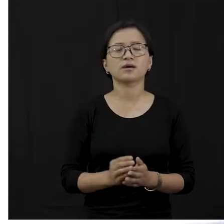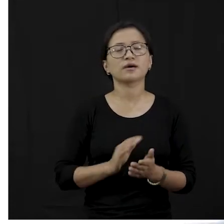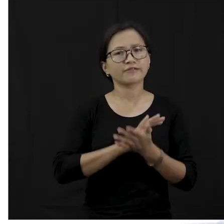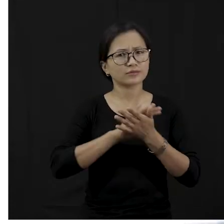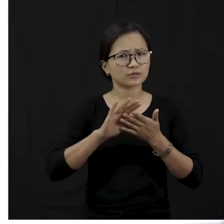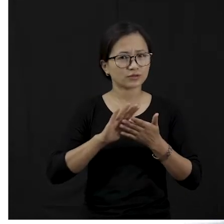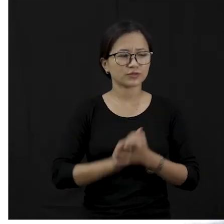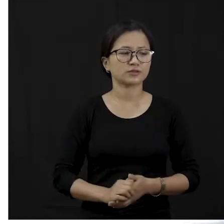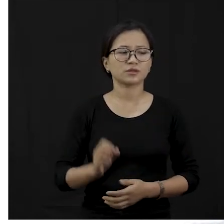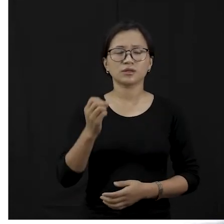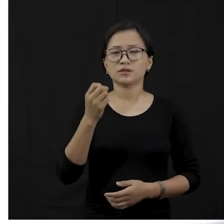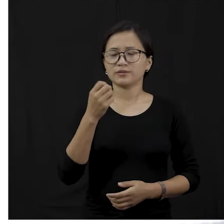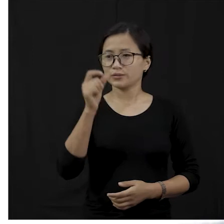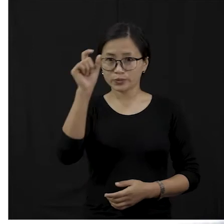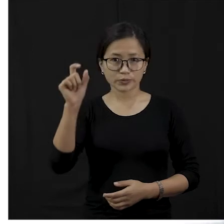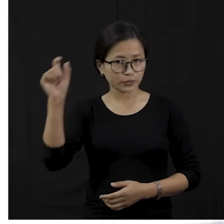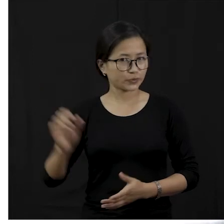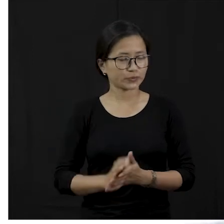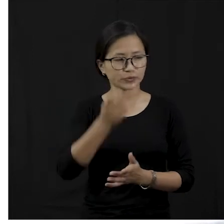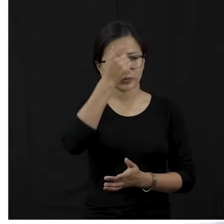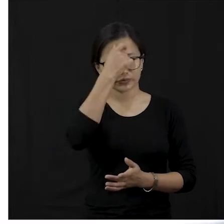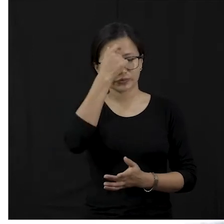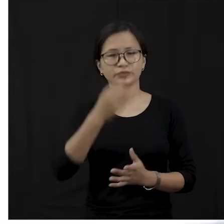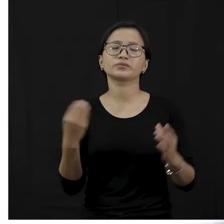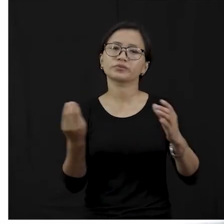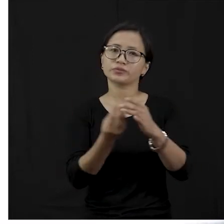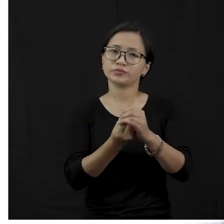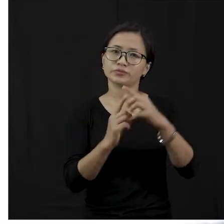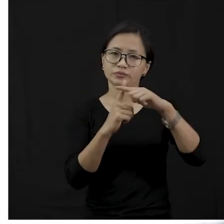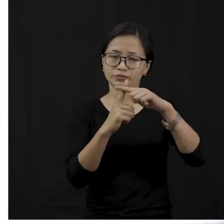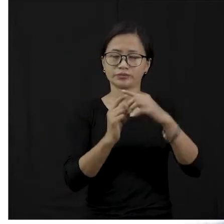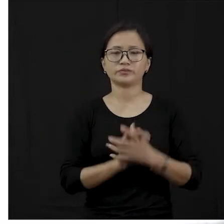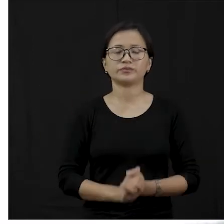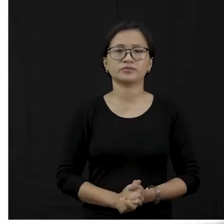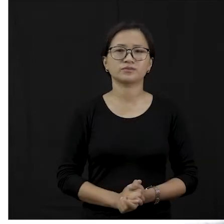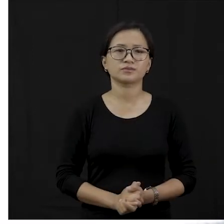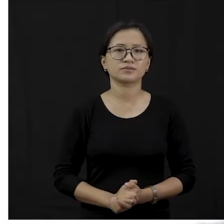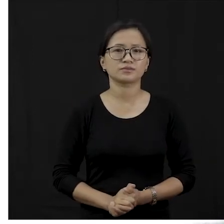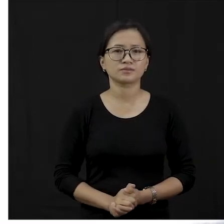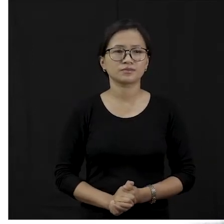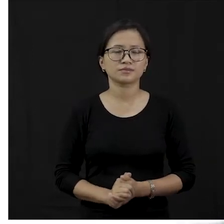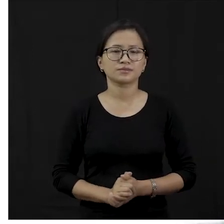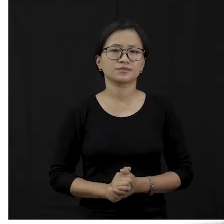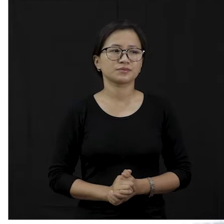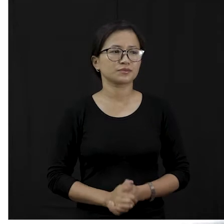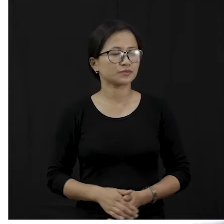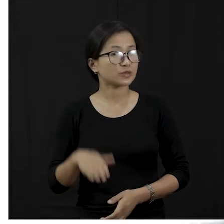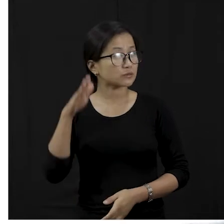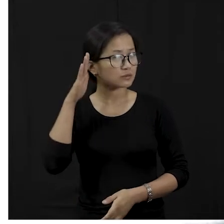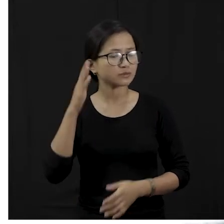problems based on addition. Are you ready? Let's start. Okay,